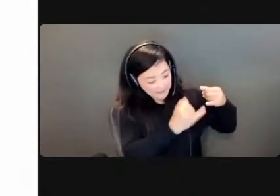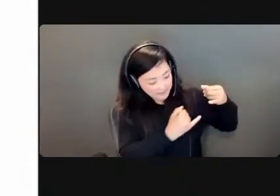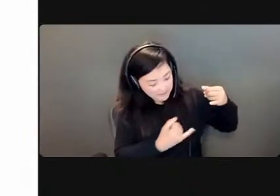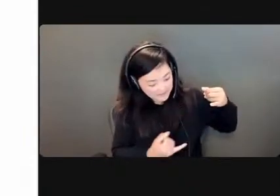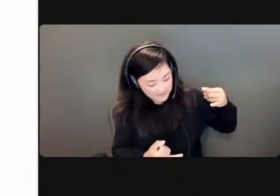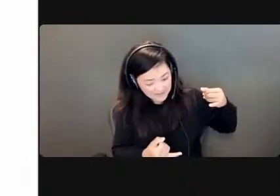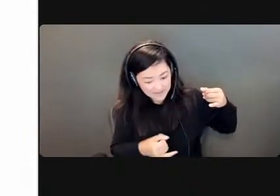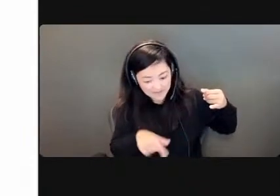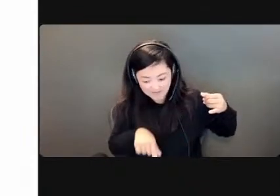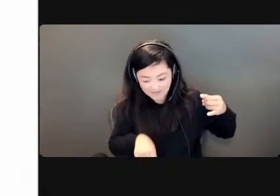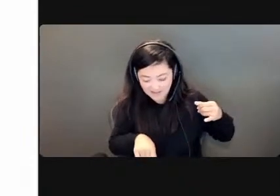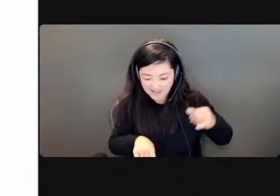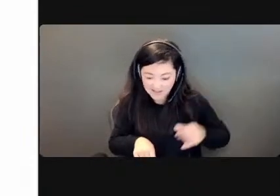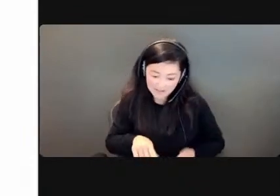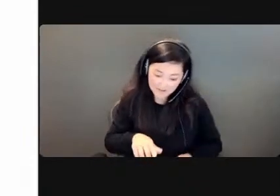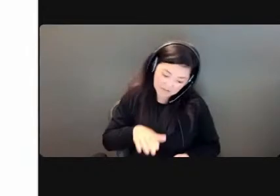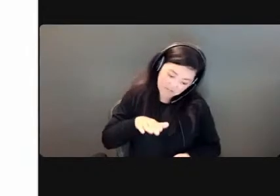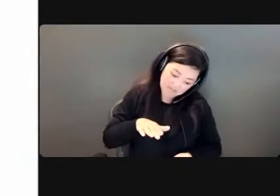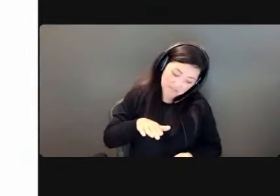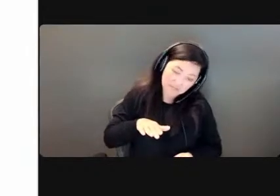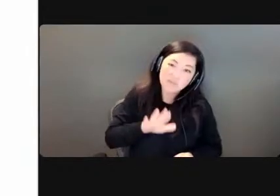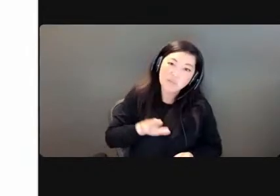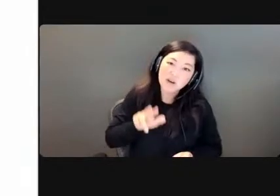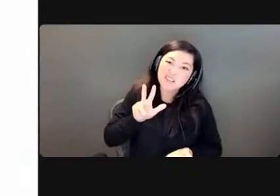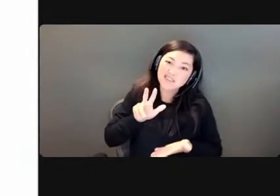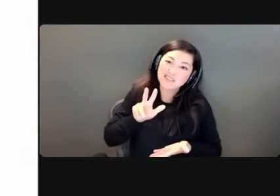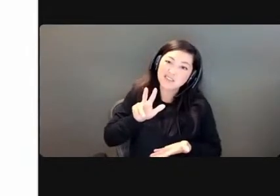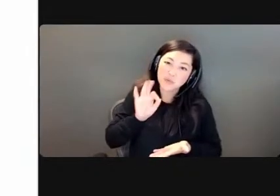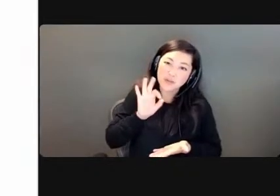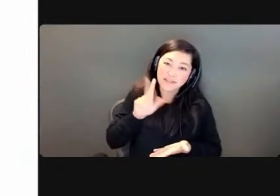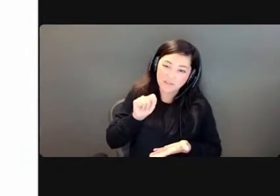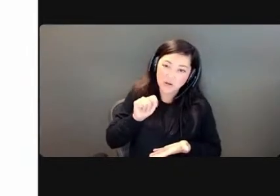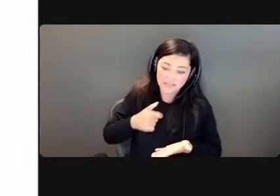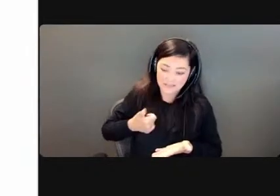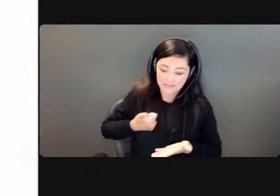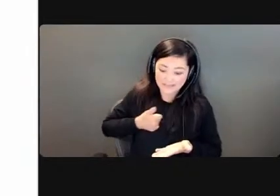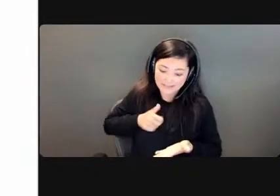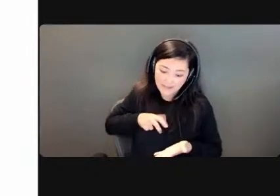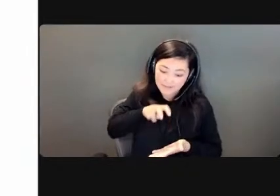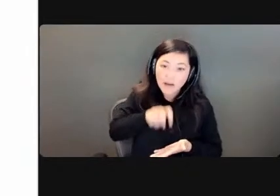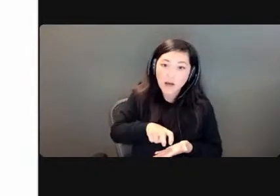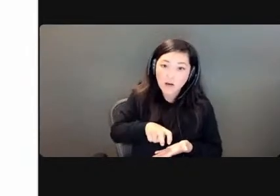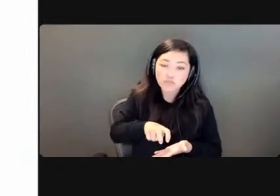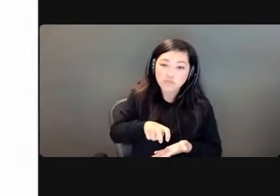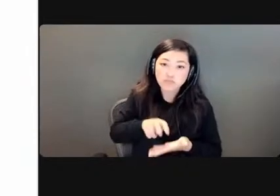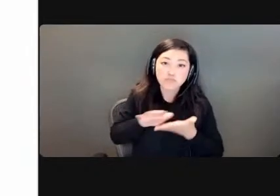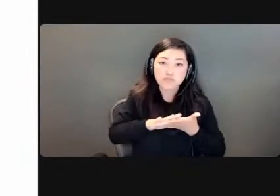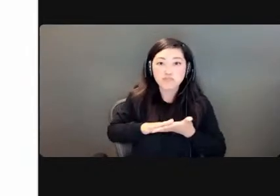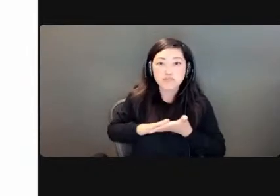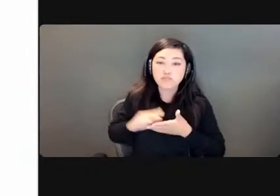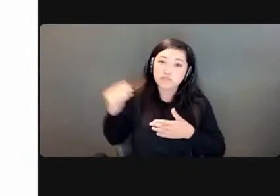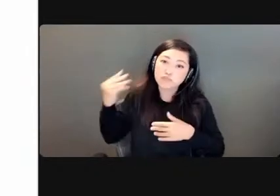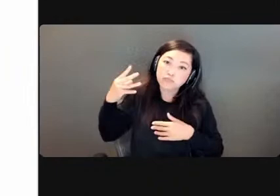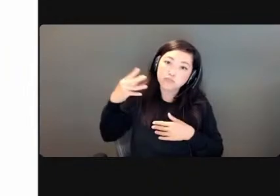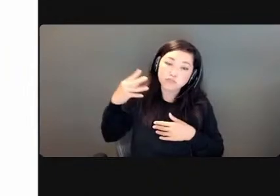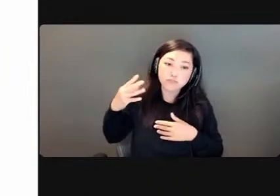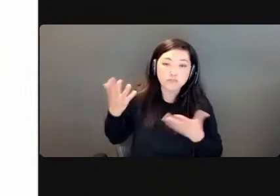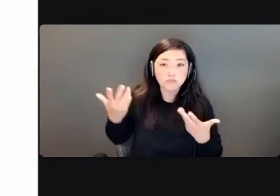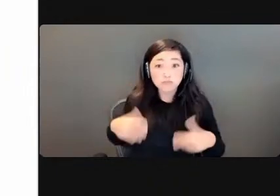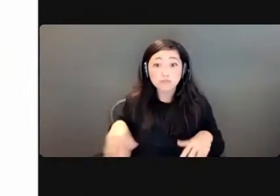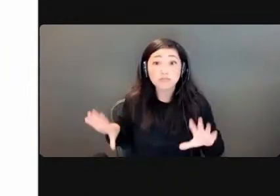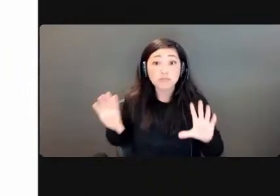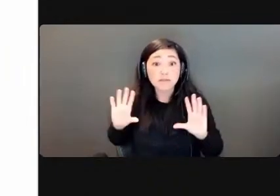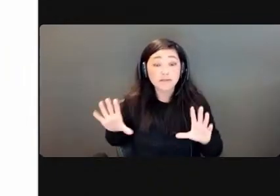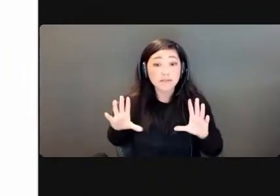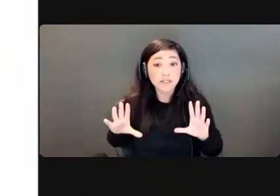about a 3-foot little pool that I would transfer myself into and sit in there and shower off. And then when I'm